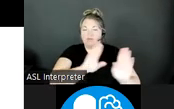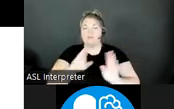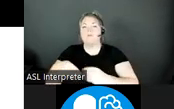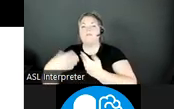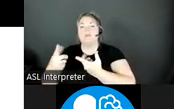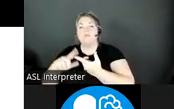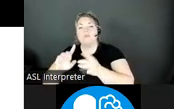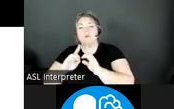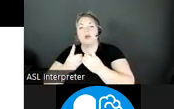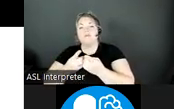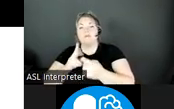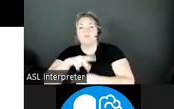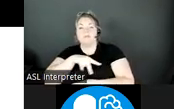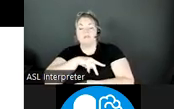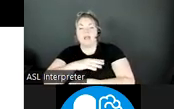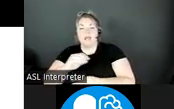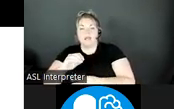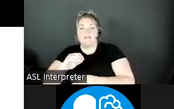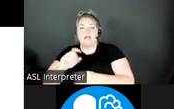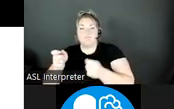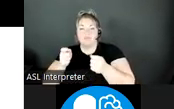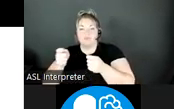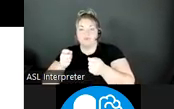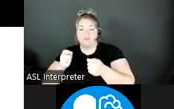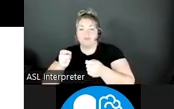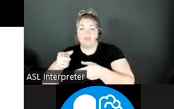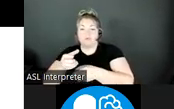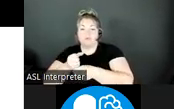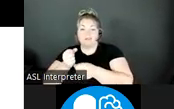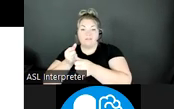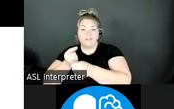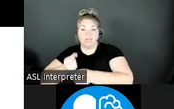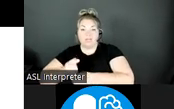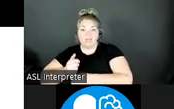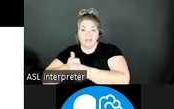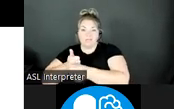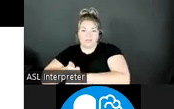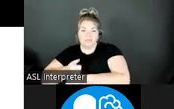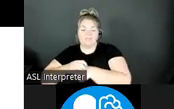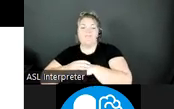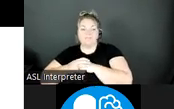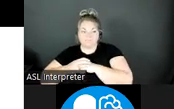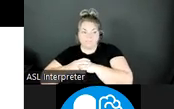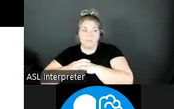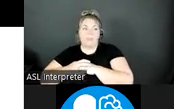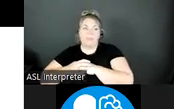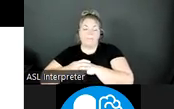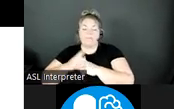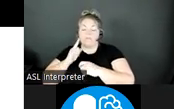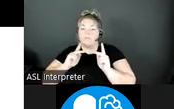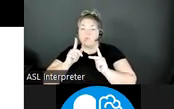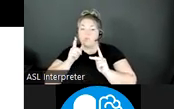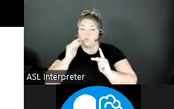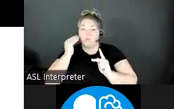and Administration, who then receives yearly updates. So for folks who